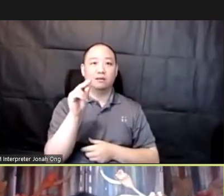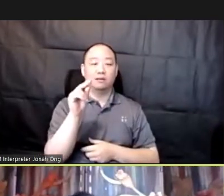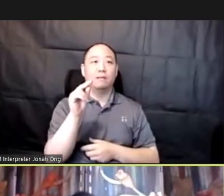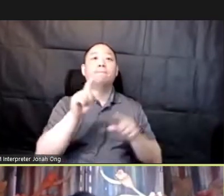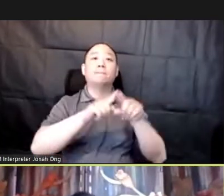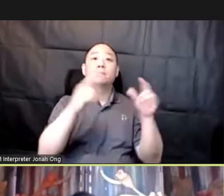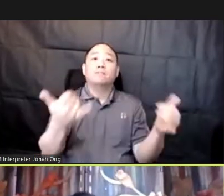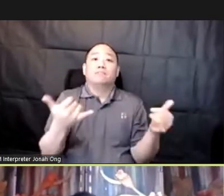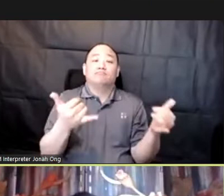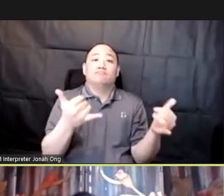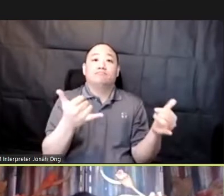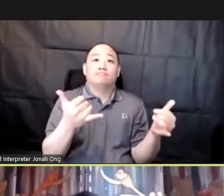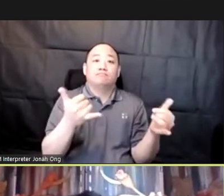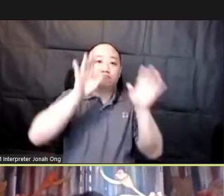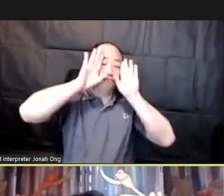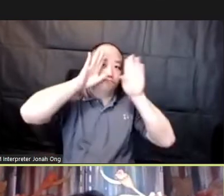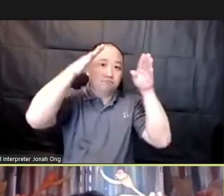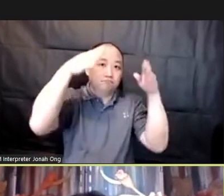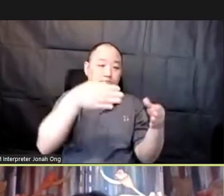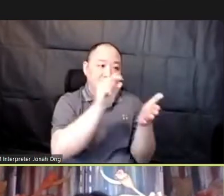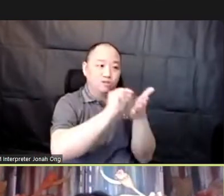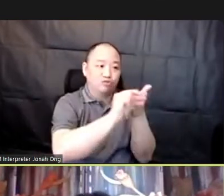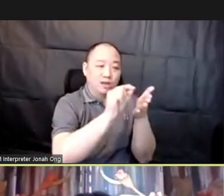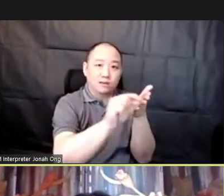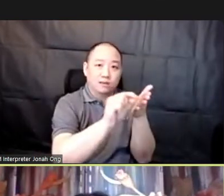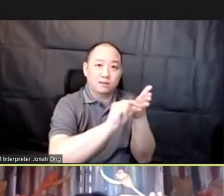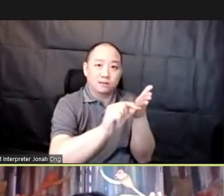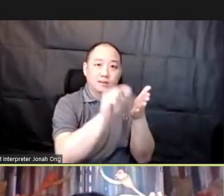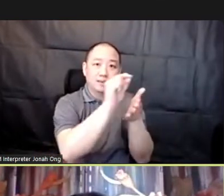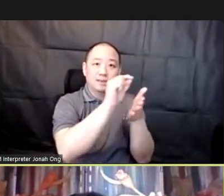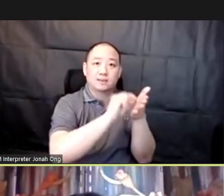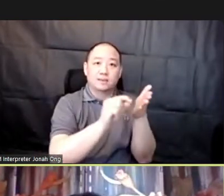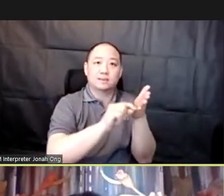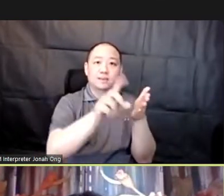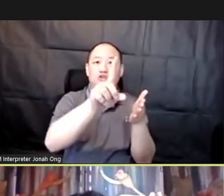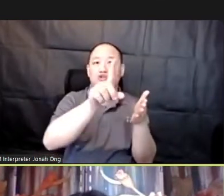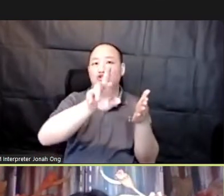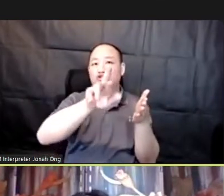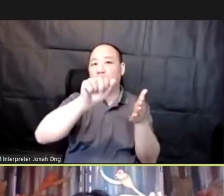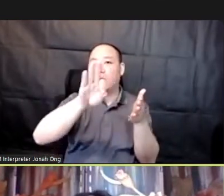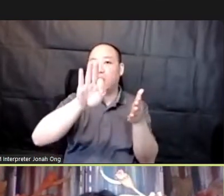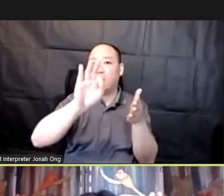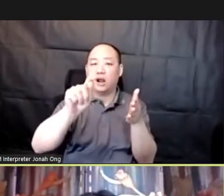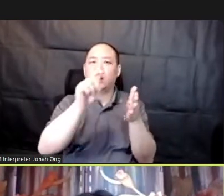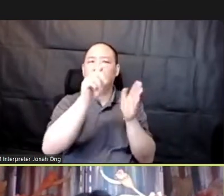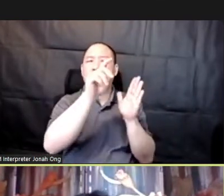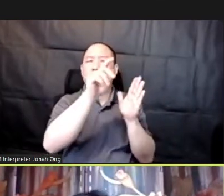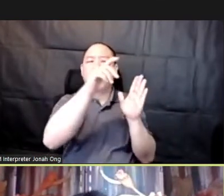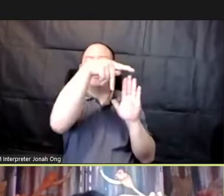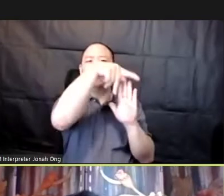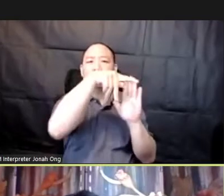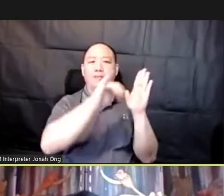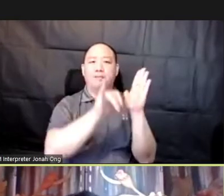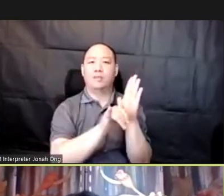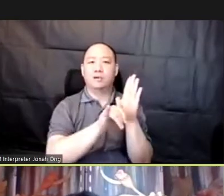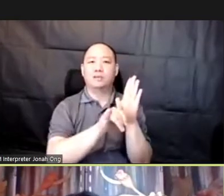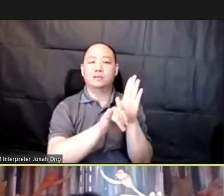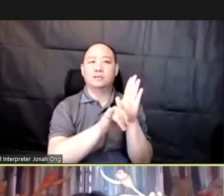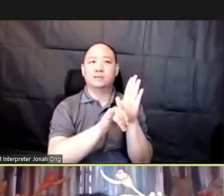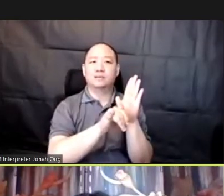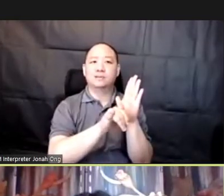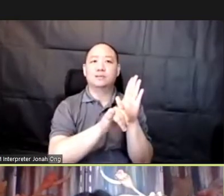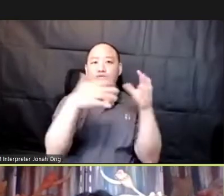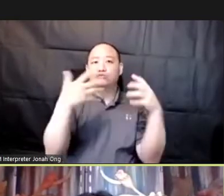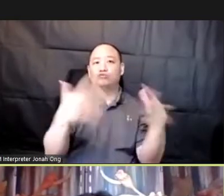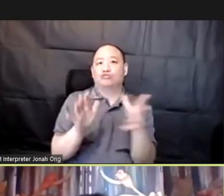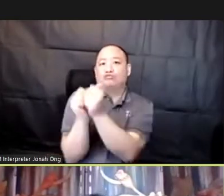itself. So we've been doing a lot of research, and we have been consulting with other people like NGOs and activists